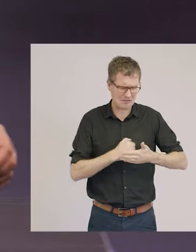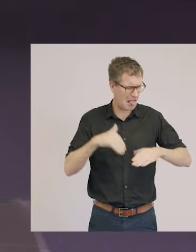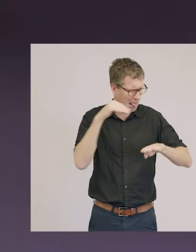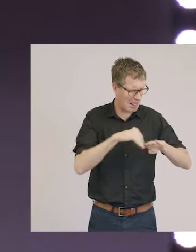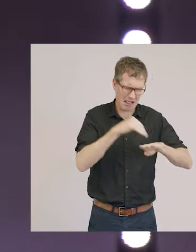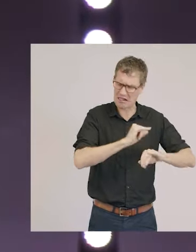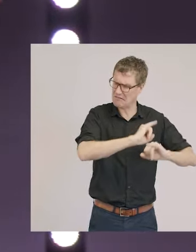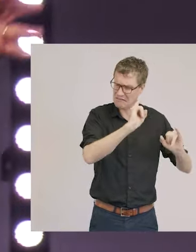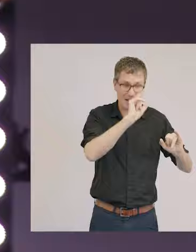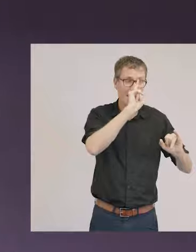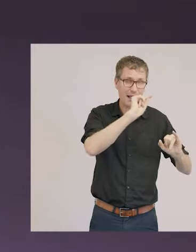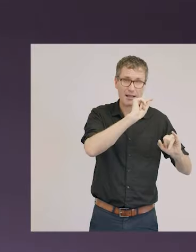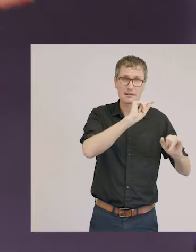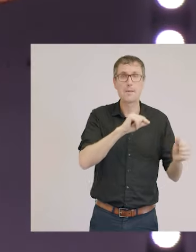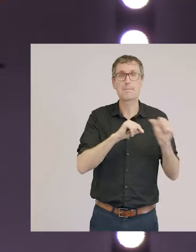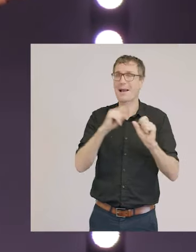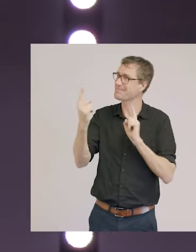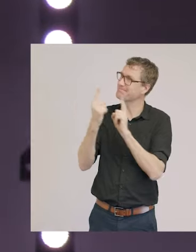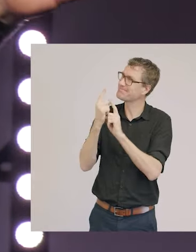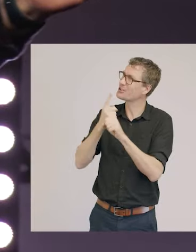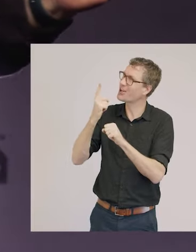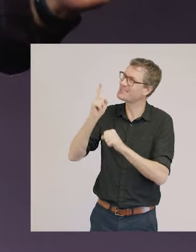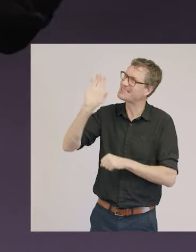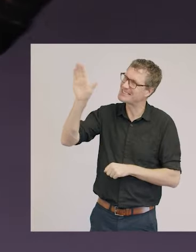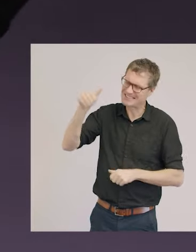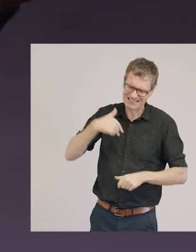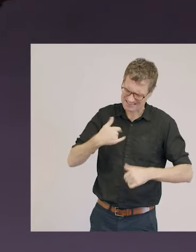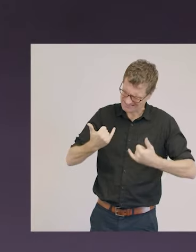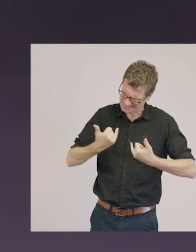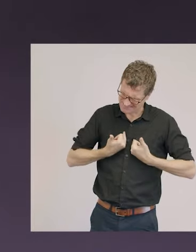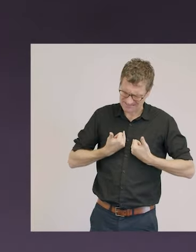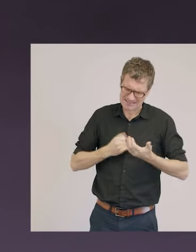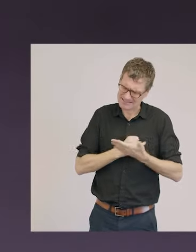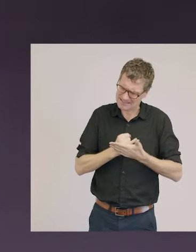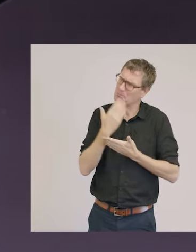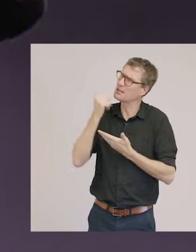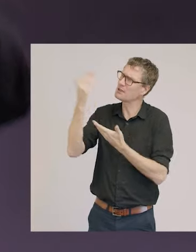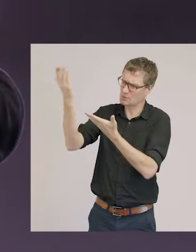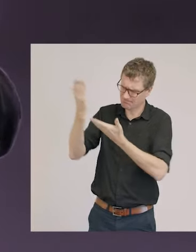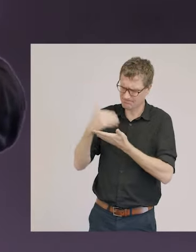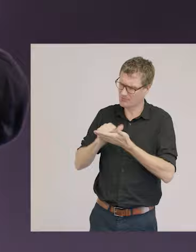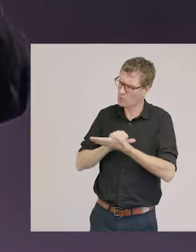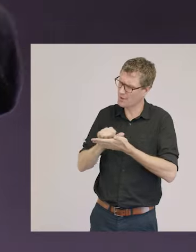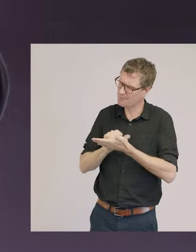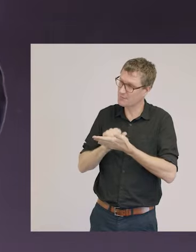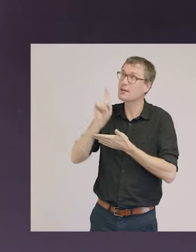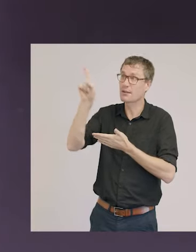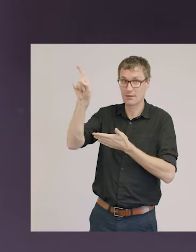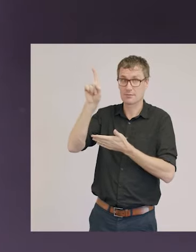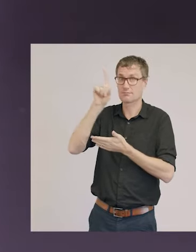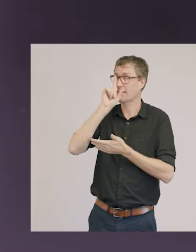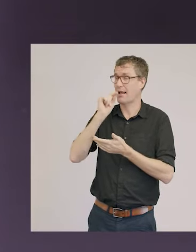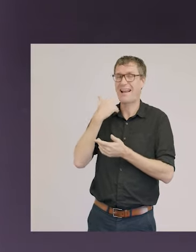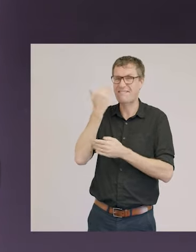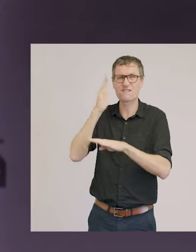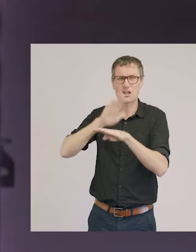planet. You can do horrendous, terrible things. And you can come to God time and time again and say, oh God, I've sinned. Please forgive me.